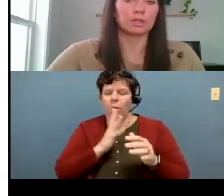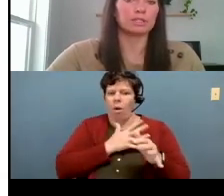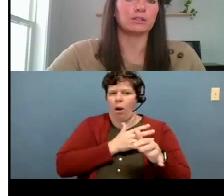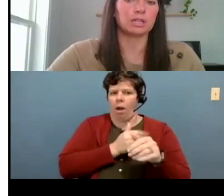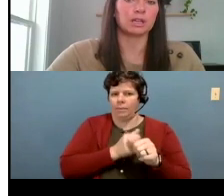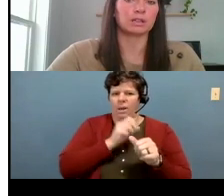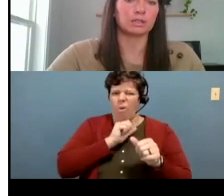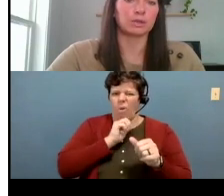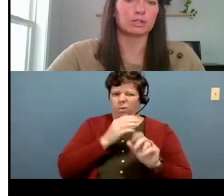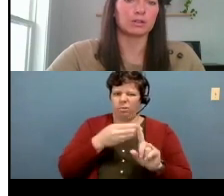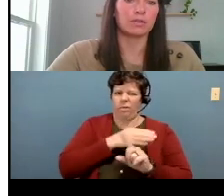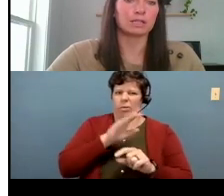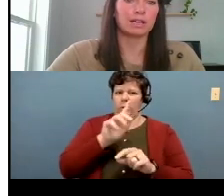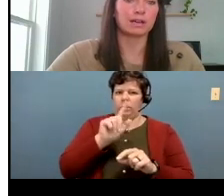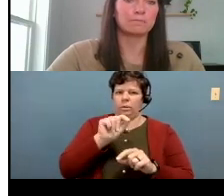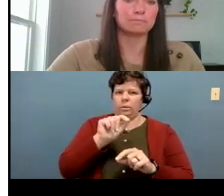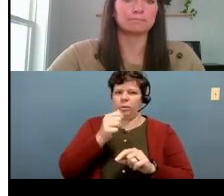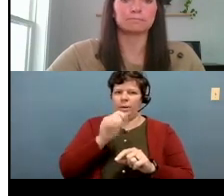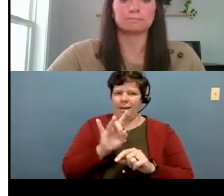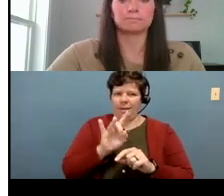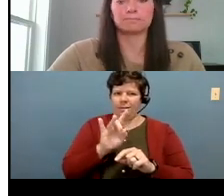hopefully we'll continue to get a clearer picture of that data.